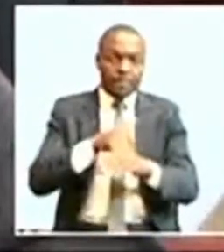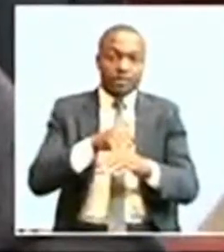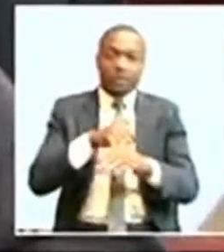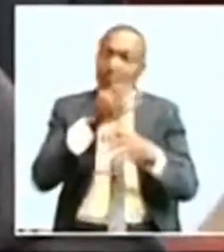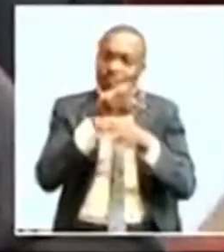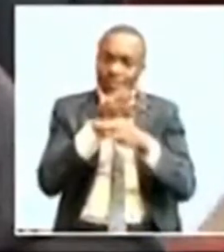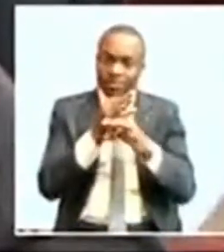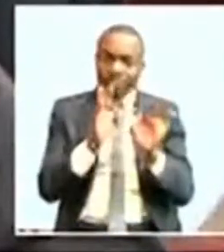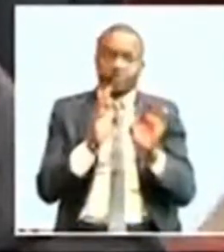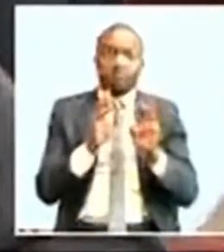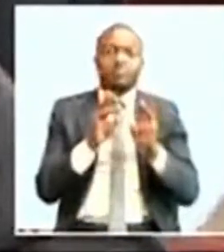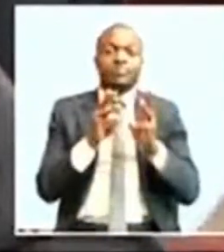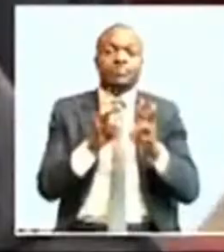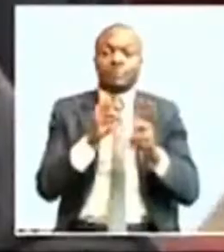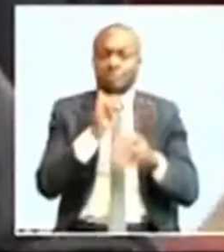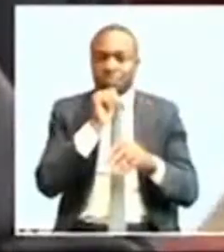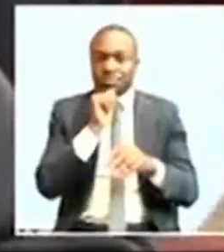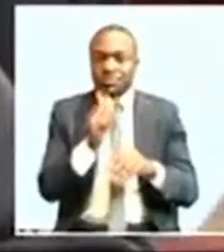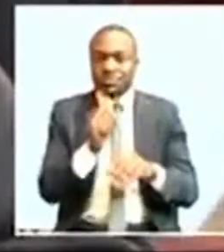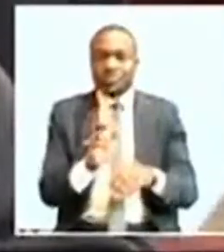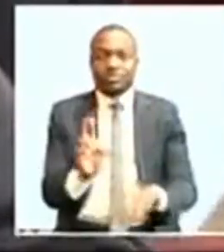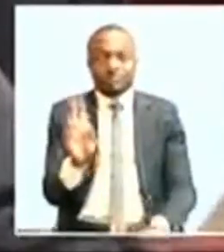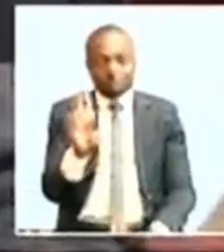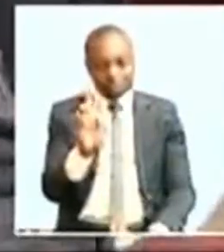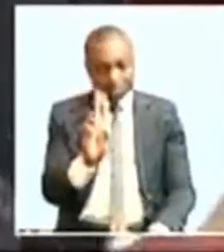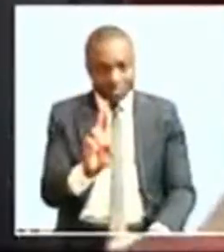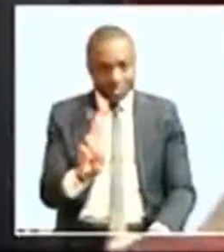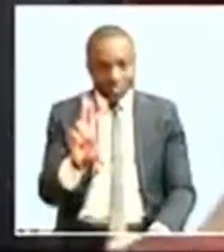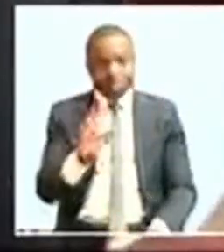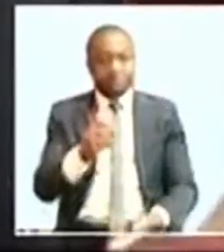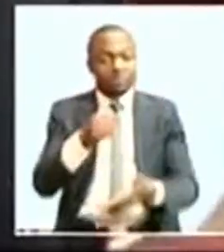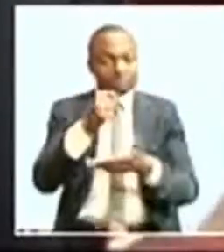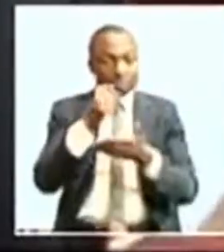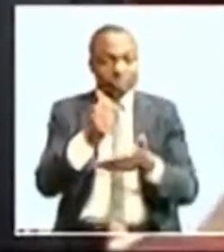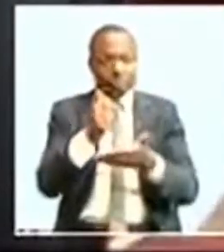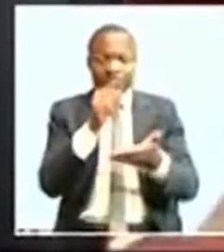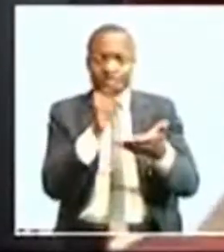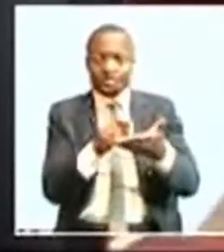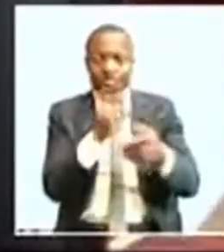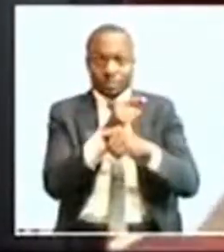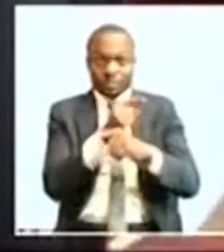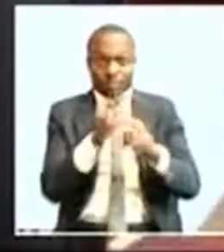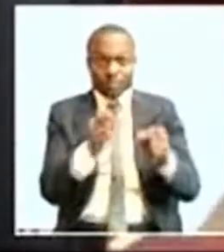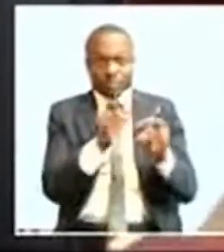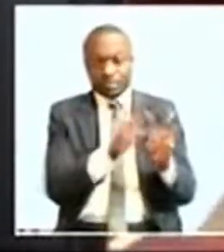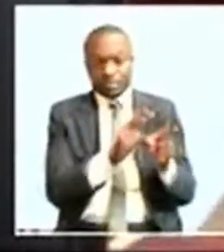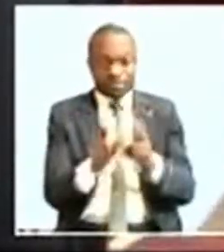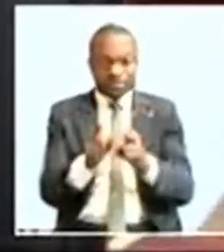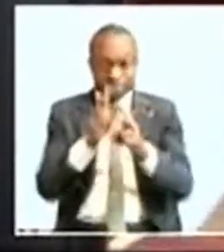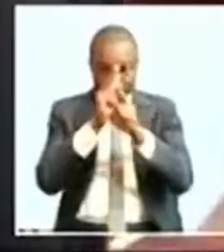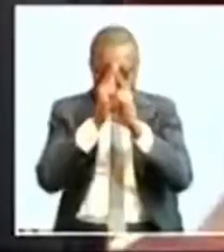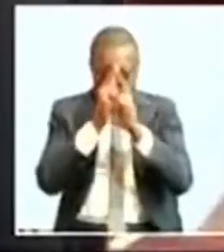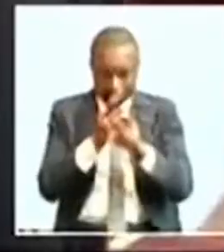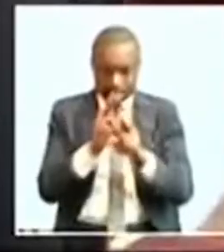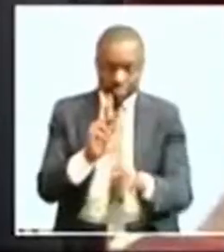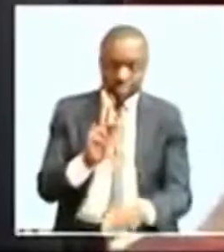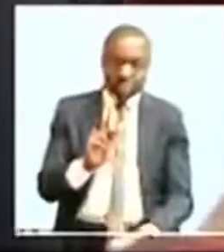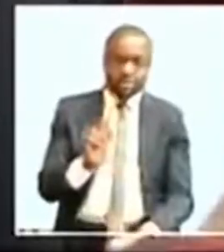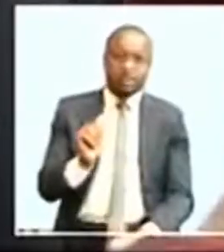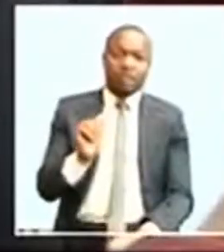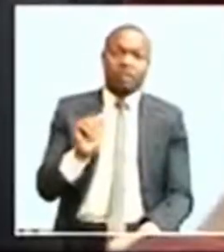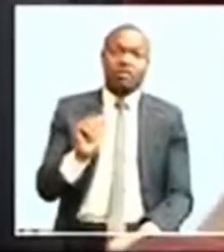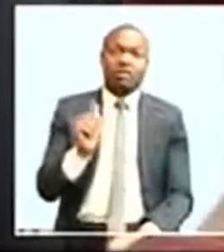and shall not utilize regular budget resources. So maybe that just answers Honorable Katambo's